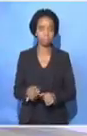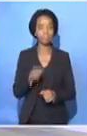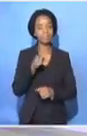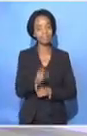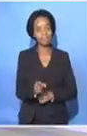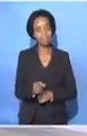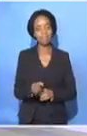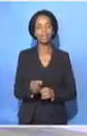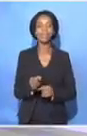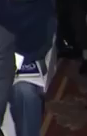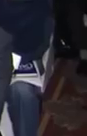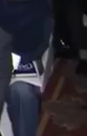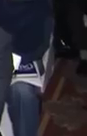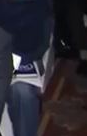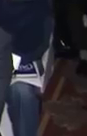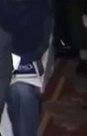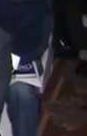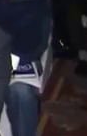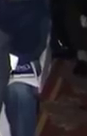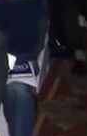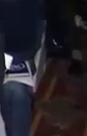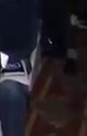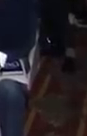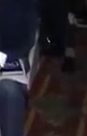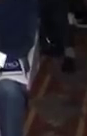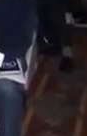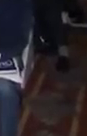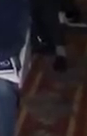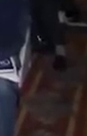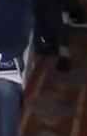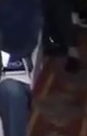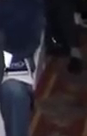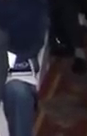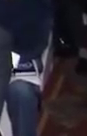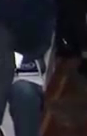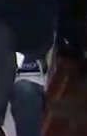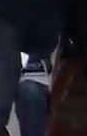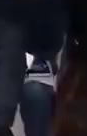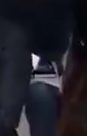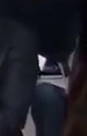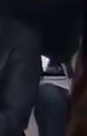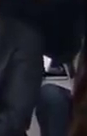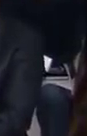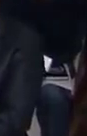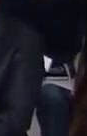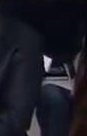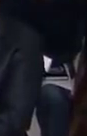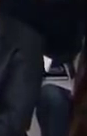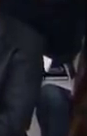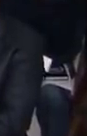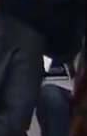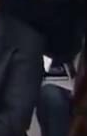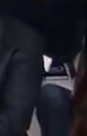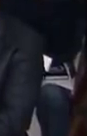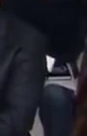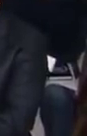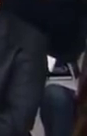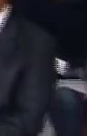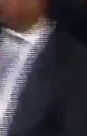SADC observer mission present. The statements that have been delivered here will be made